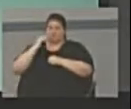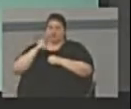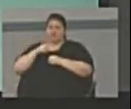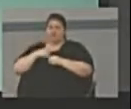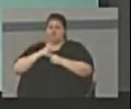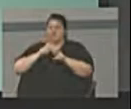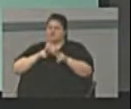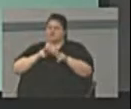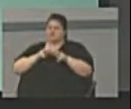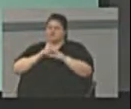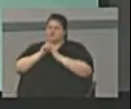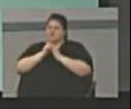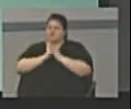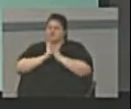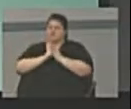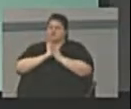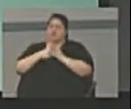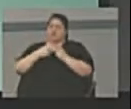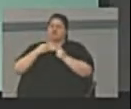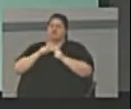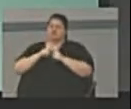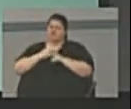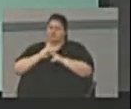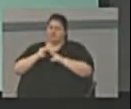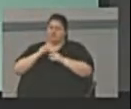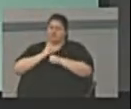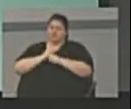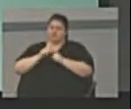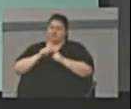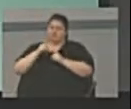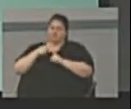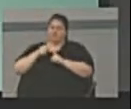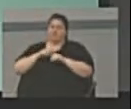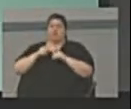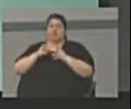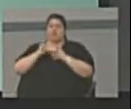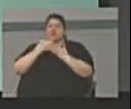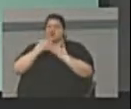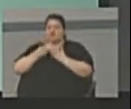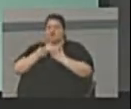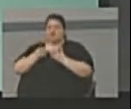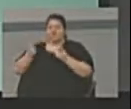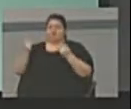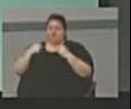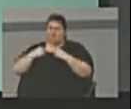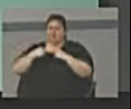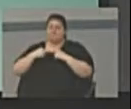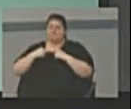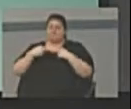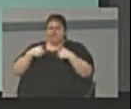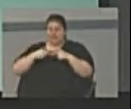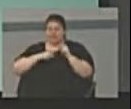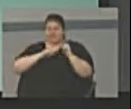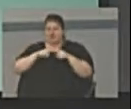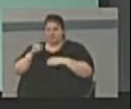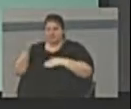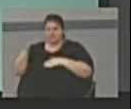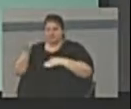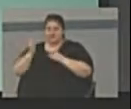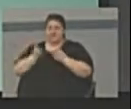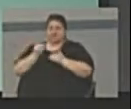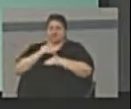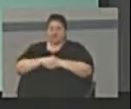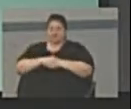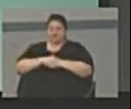gonna try to be brief but get to the points and respect your time. But I want to thank you very much for allowing me to speak on